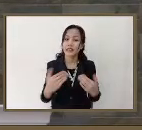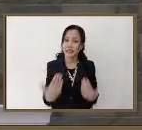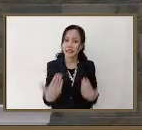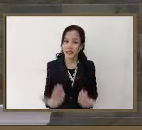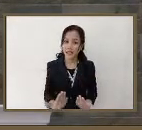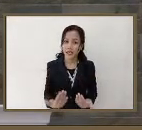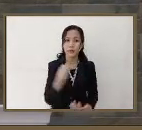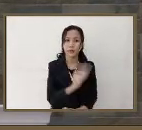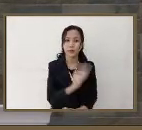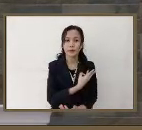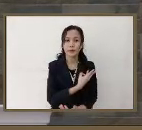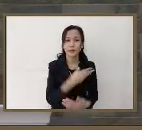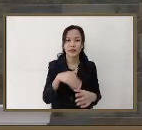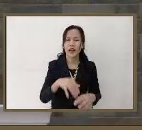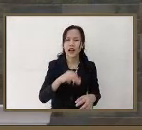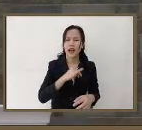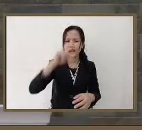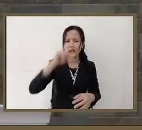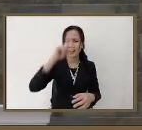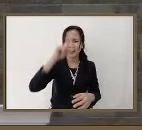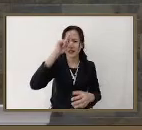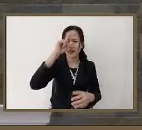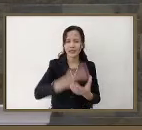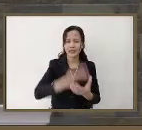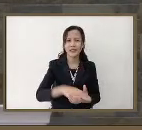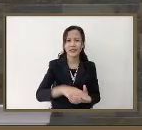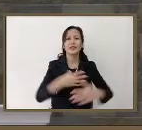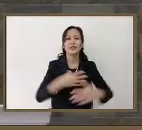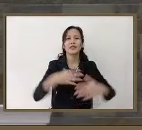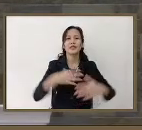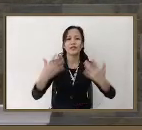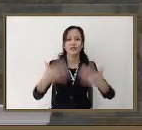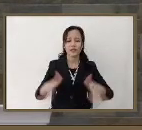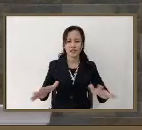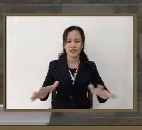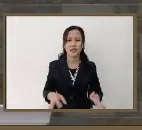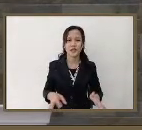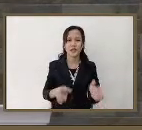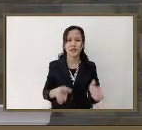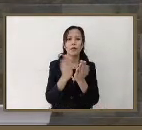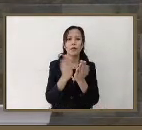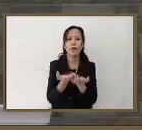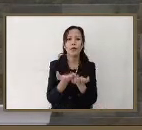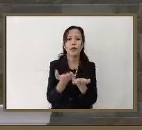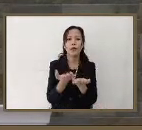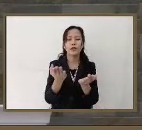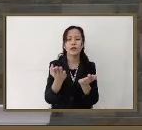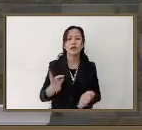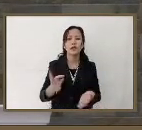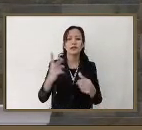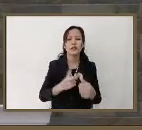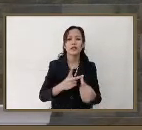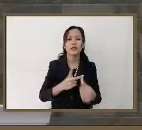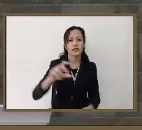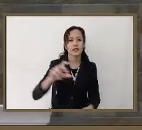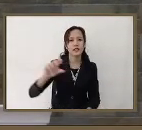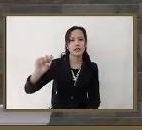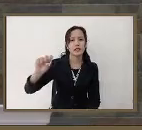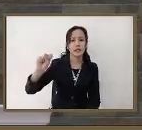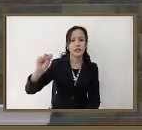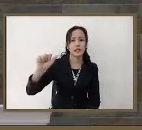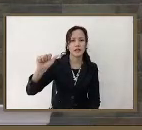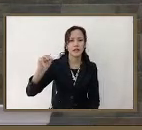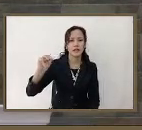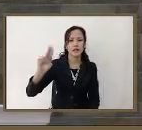I believe matatapos din natin yung book of 2 Samuel. Hopefully, matatapos din natin yan